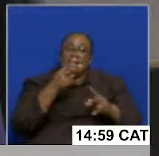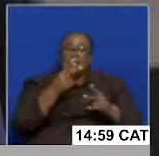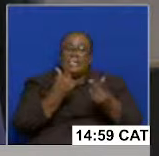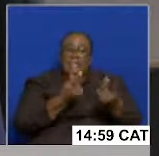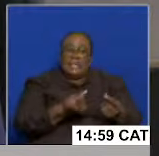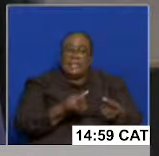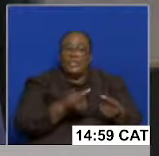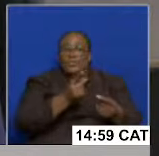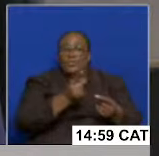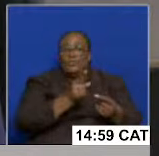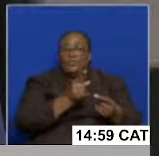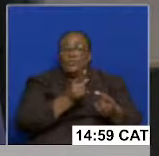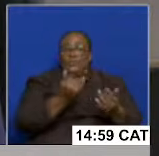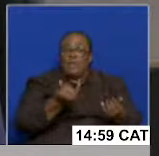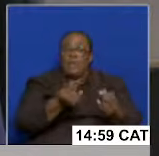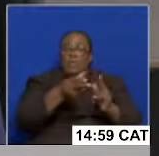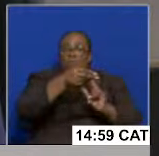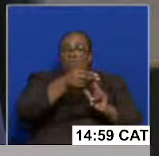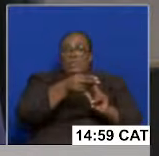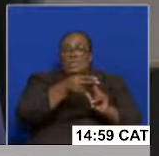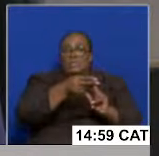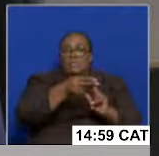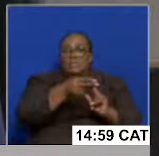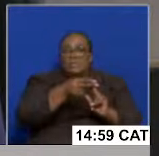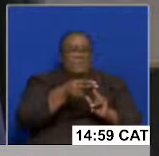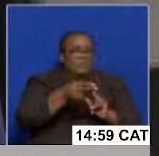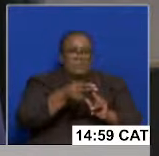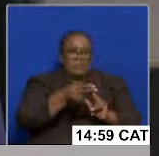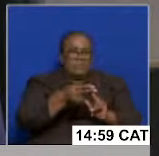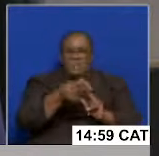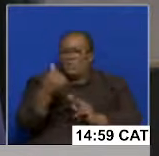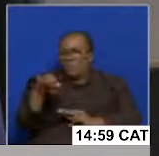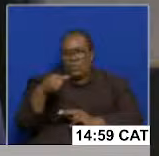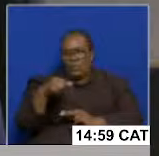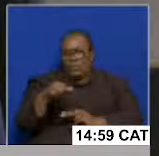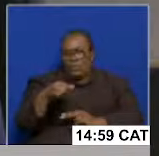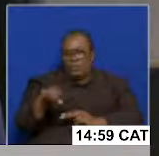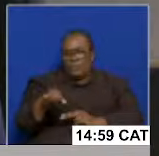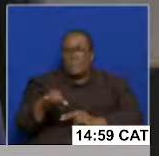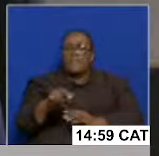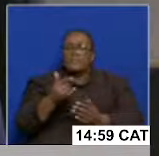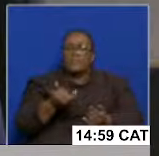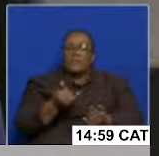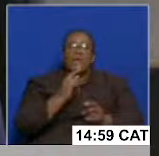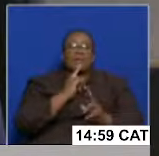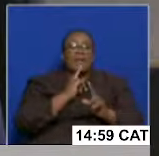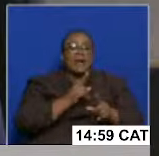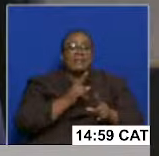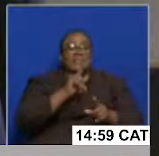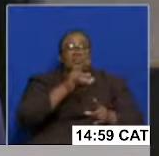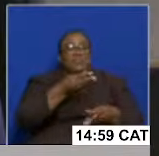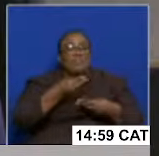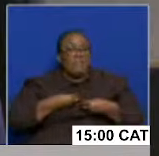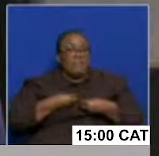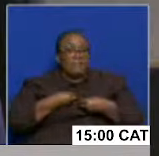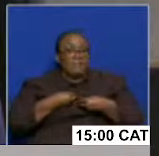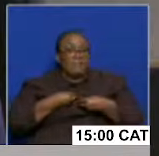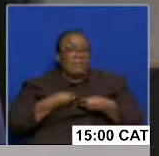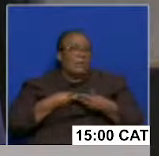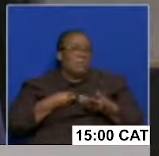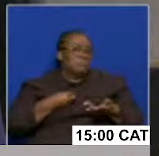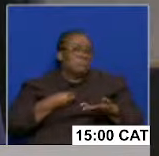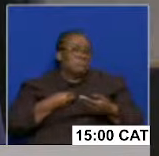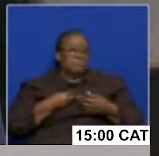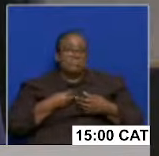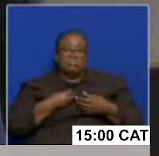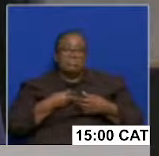was out already. So the answer you've just given is no answer at all then, because you were able to do